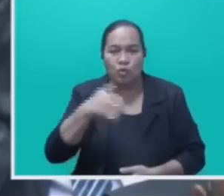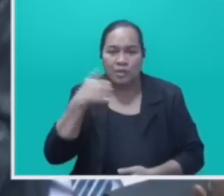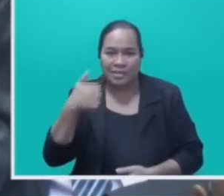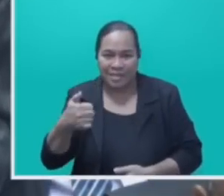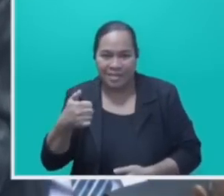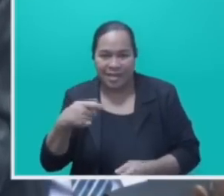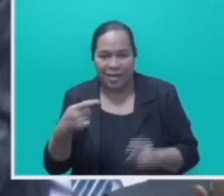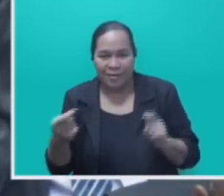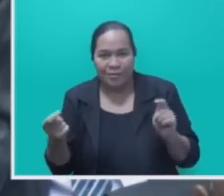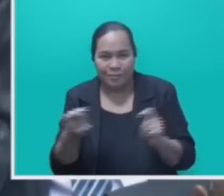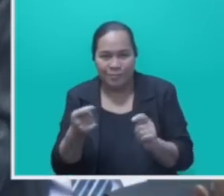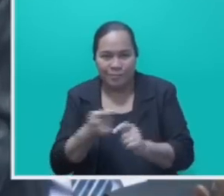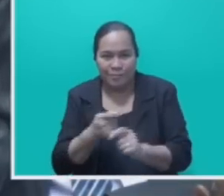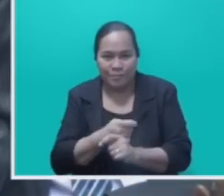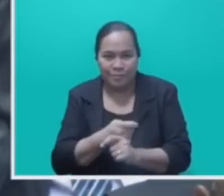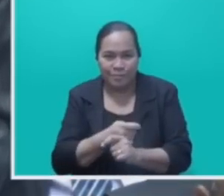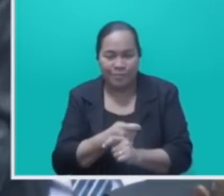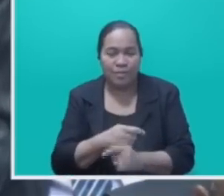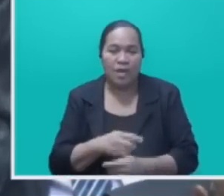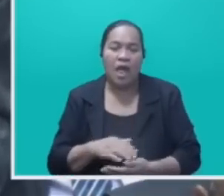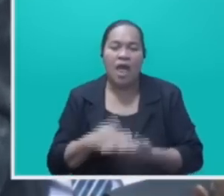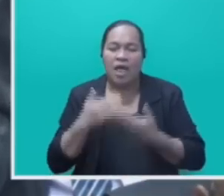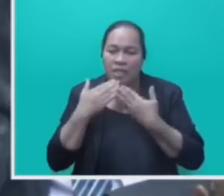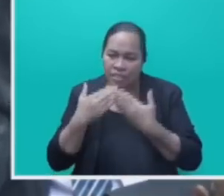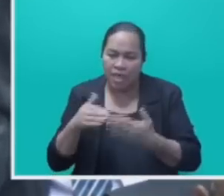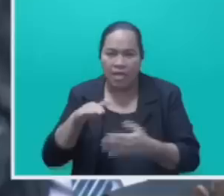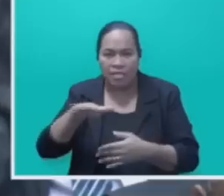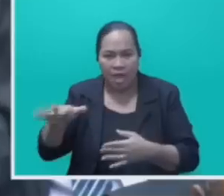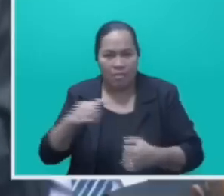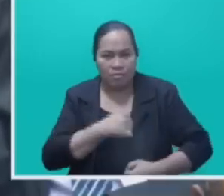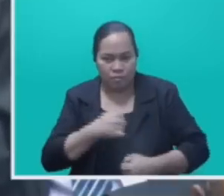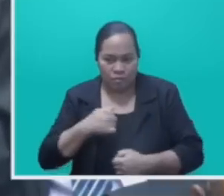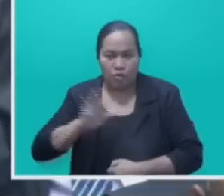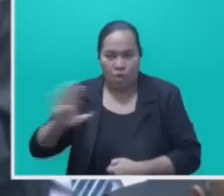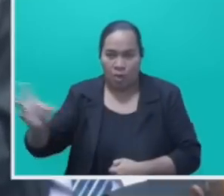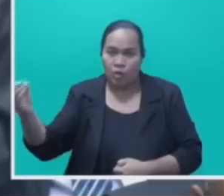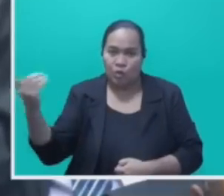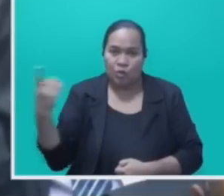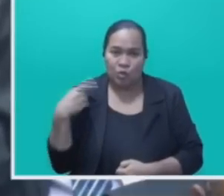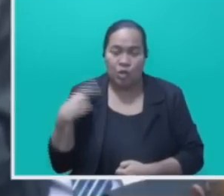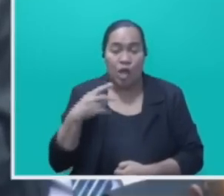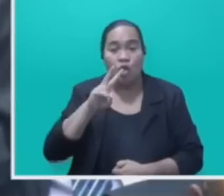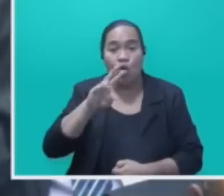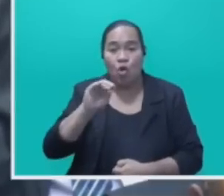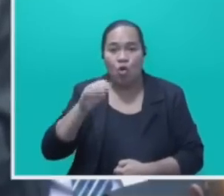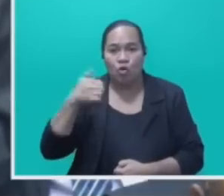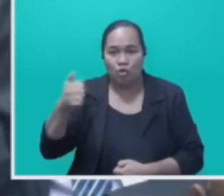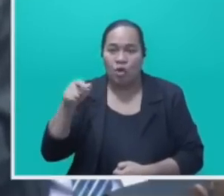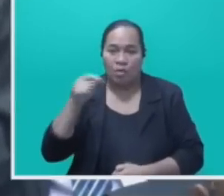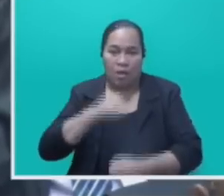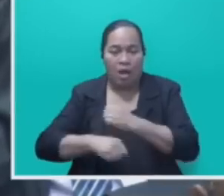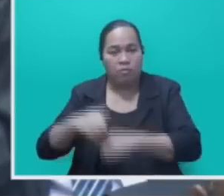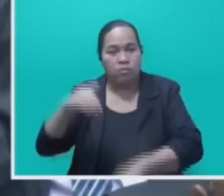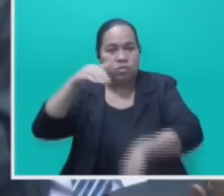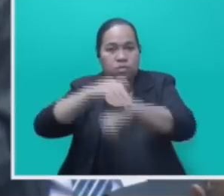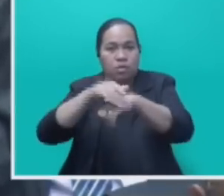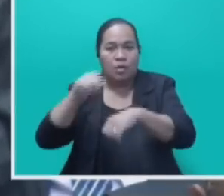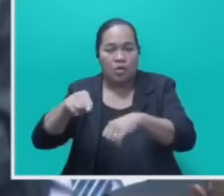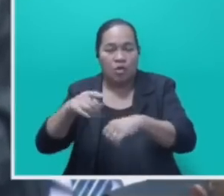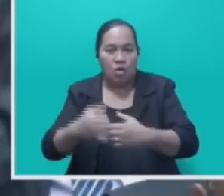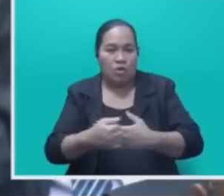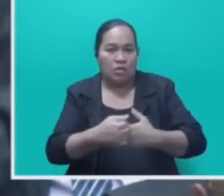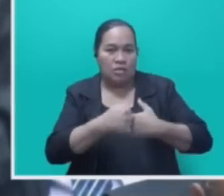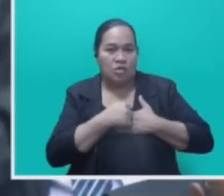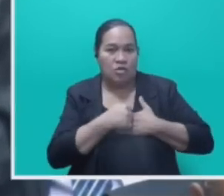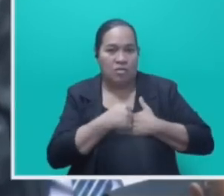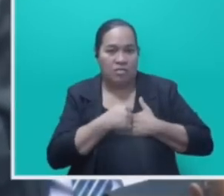process. I wish to thank them for carrying out its duty in 2006 to be the ultimate guarantor of our national